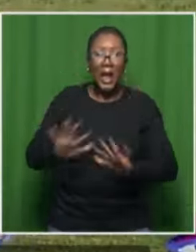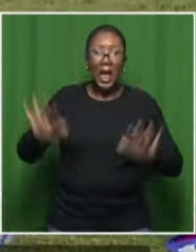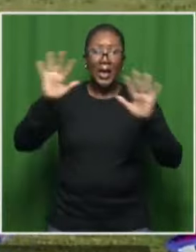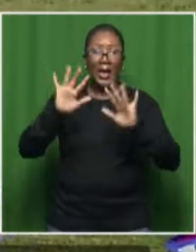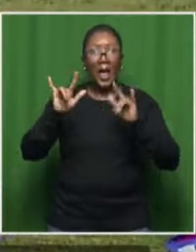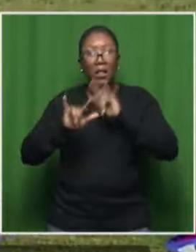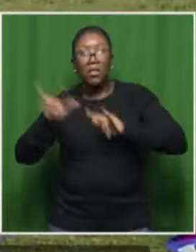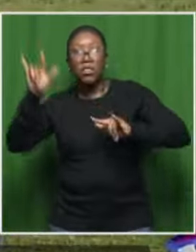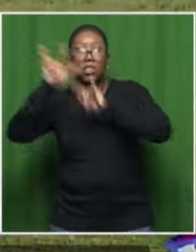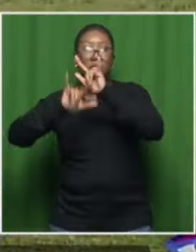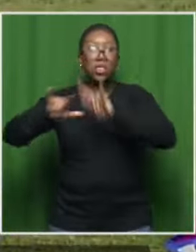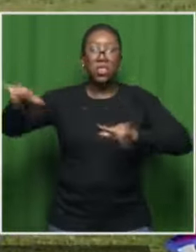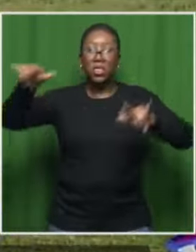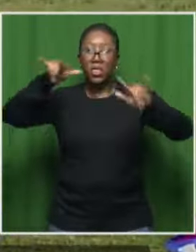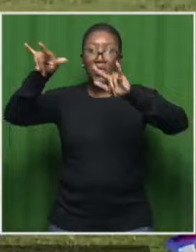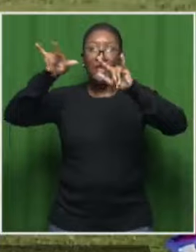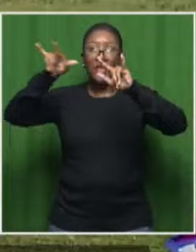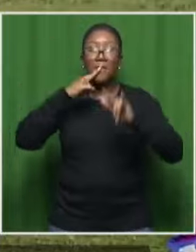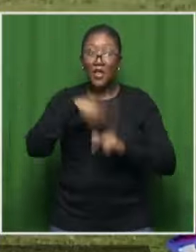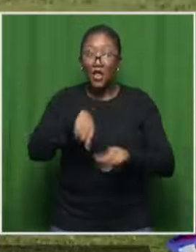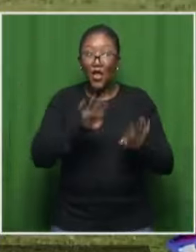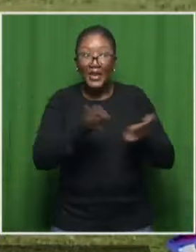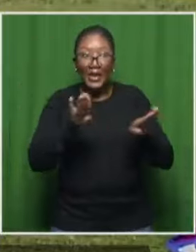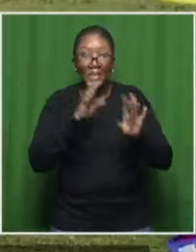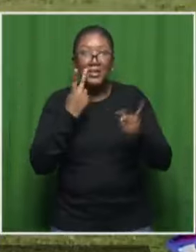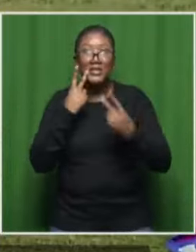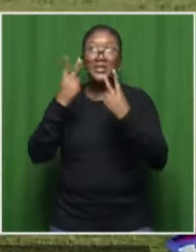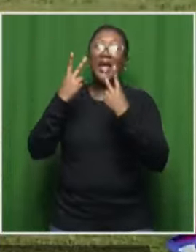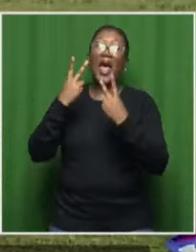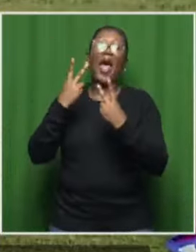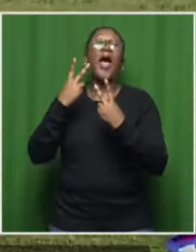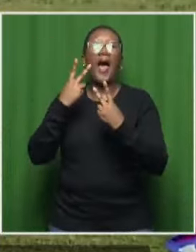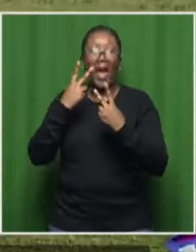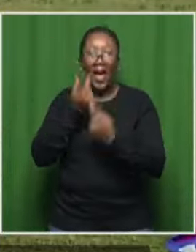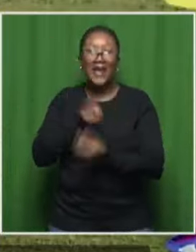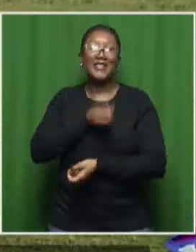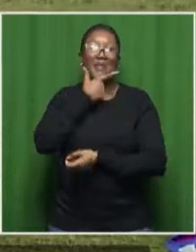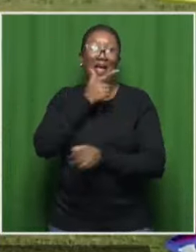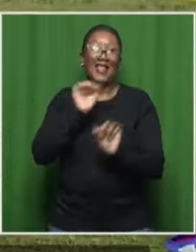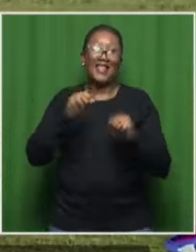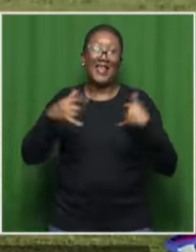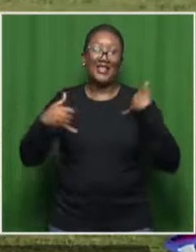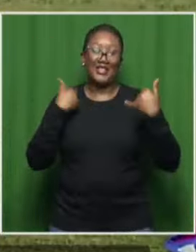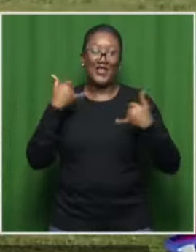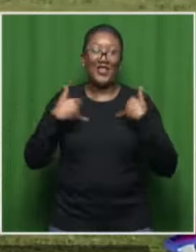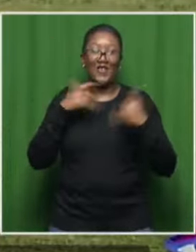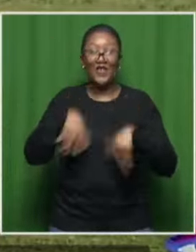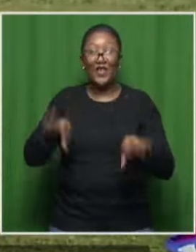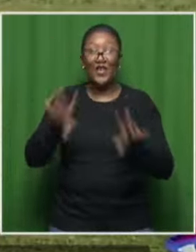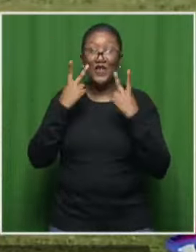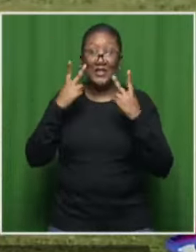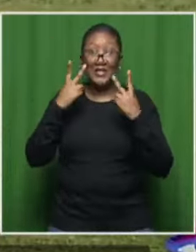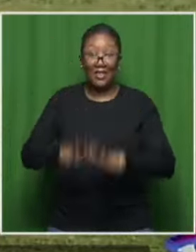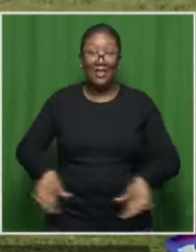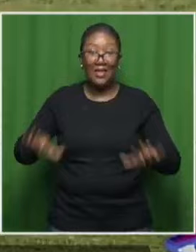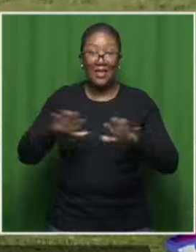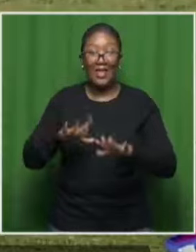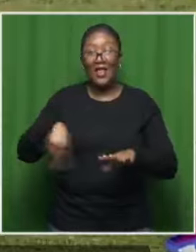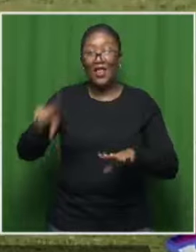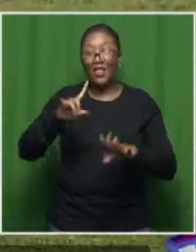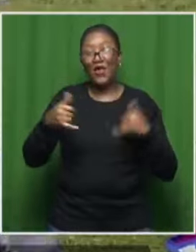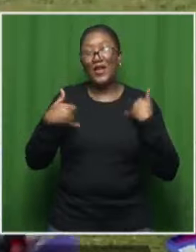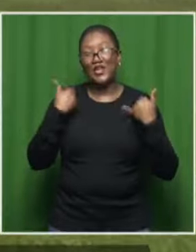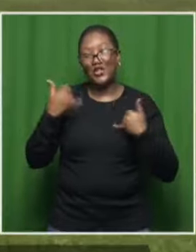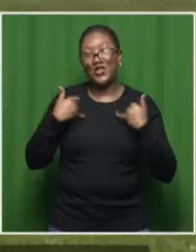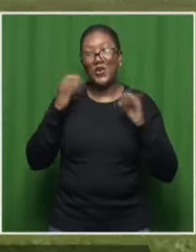smiles on kids' faces, but not just kids, adults as well. You won't believe what you see on the field when it comes to kite